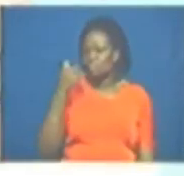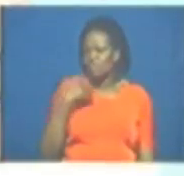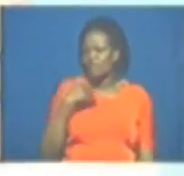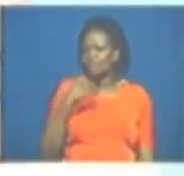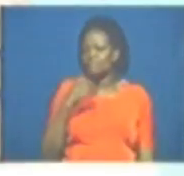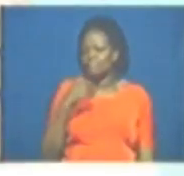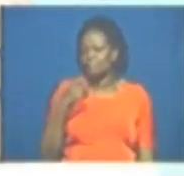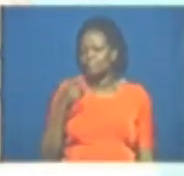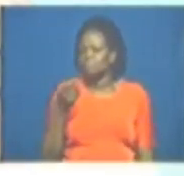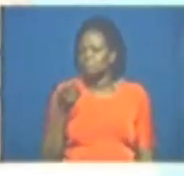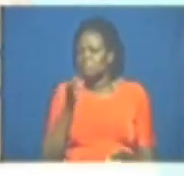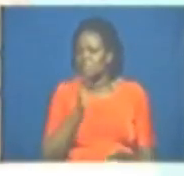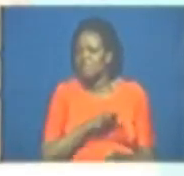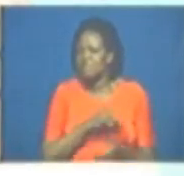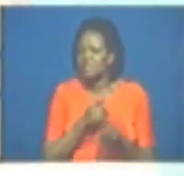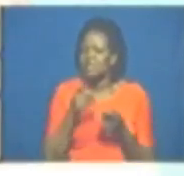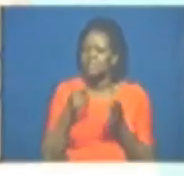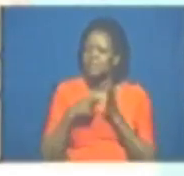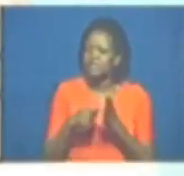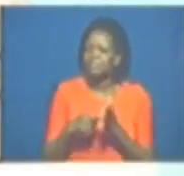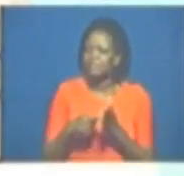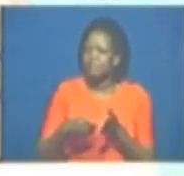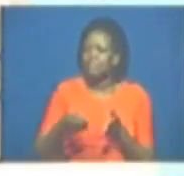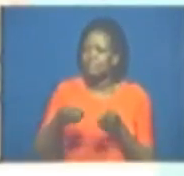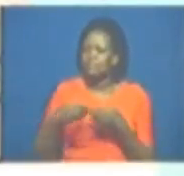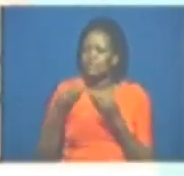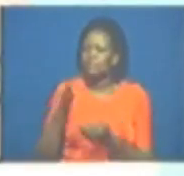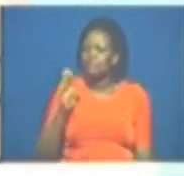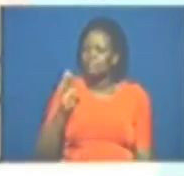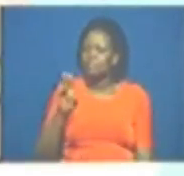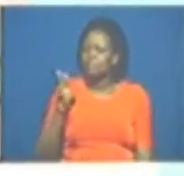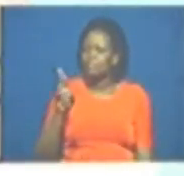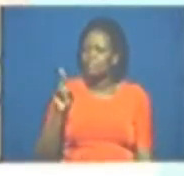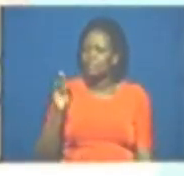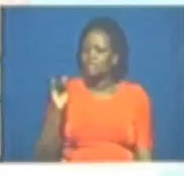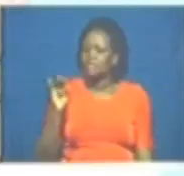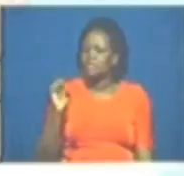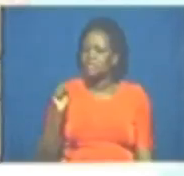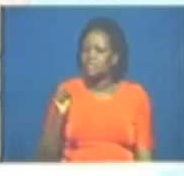get, somebody knows if you give bursaries, there's no commission. So they don't see why